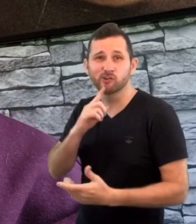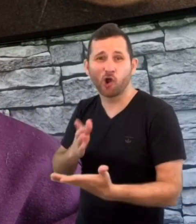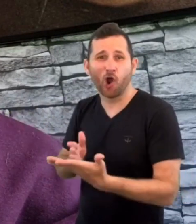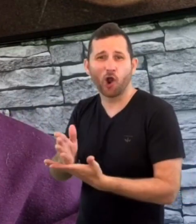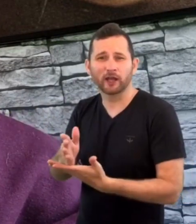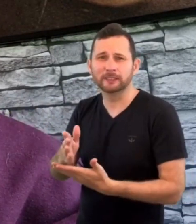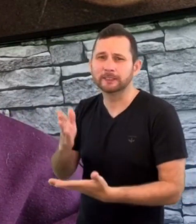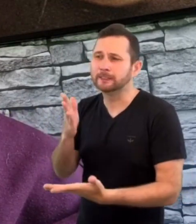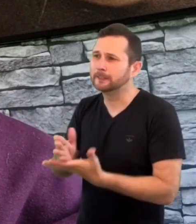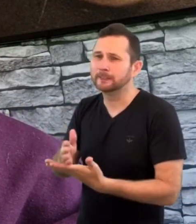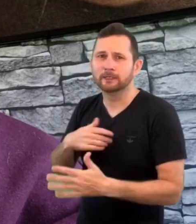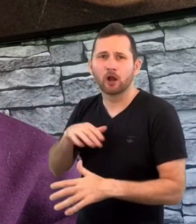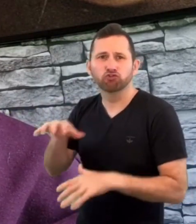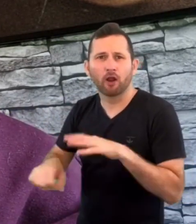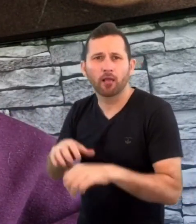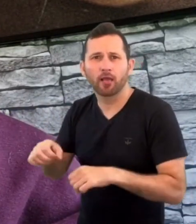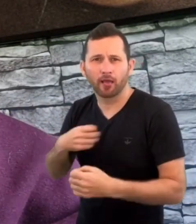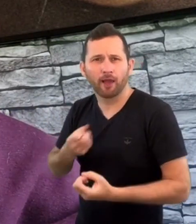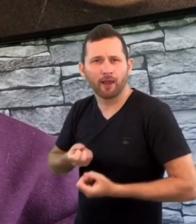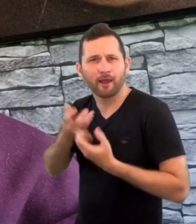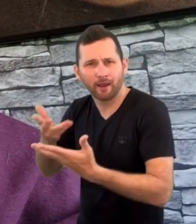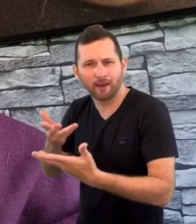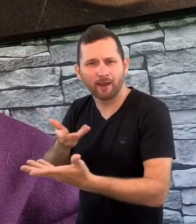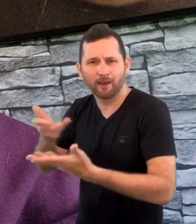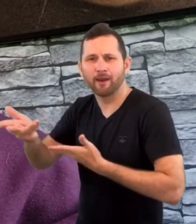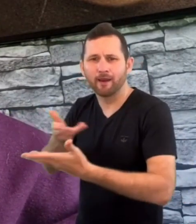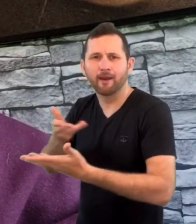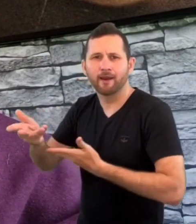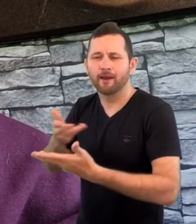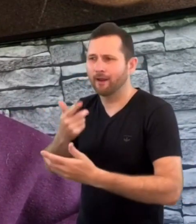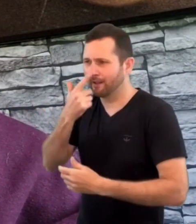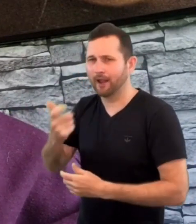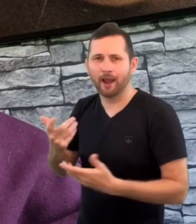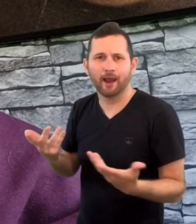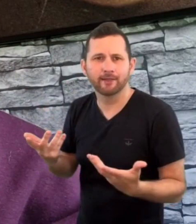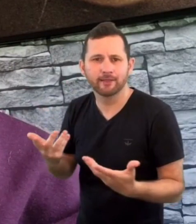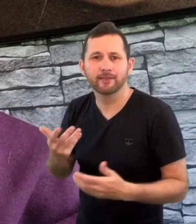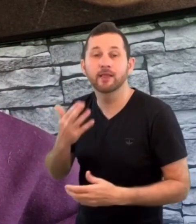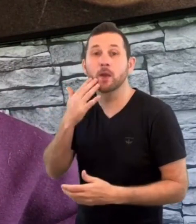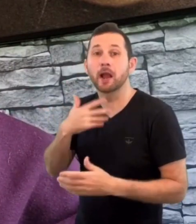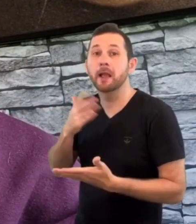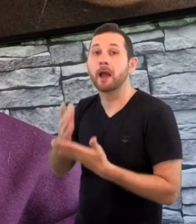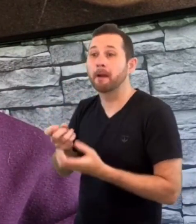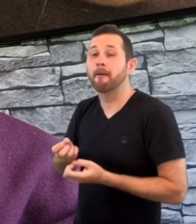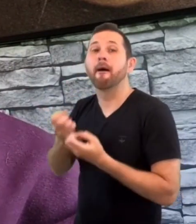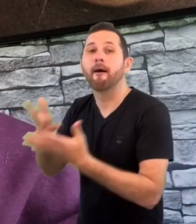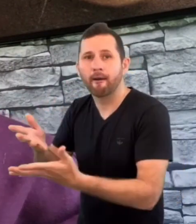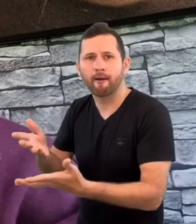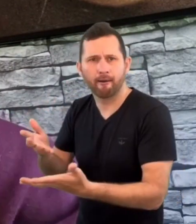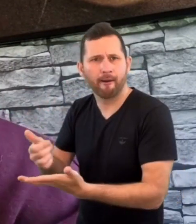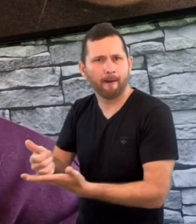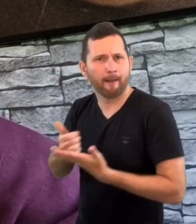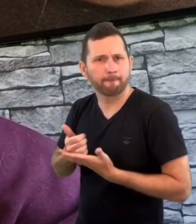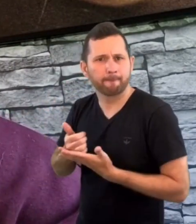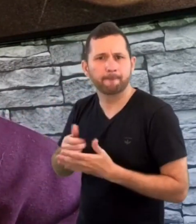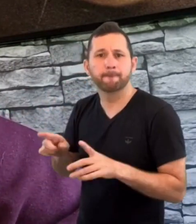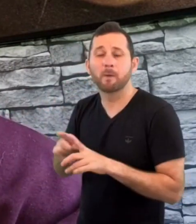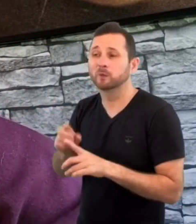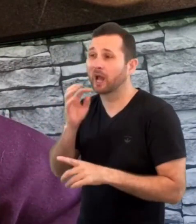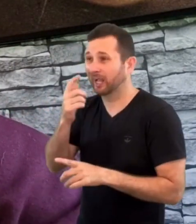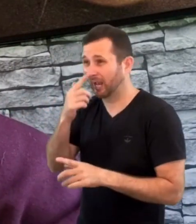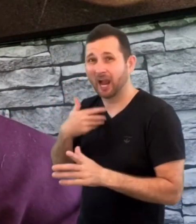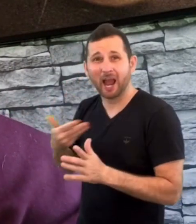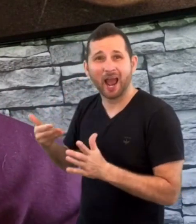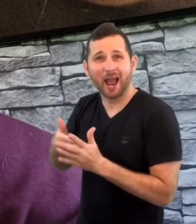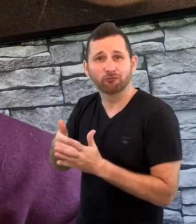in certain situations. That's what I'm able to do now. I'm able to speak up when I'm struggling or